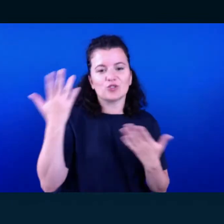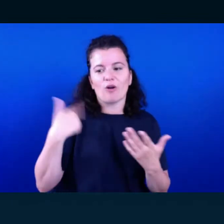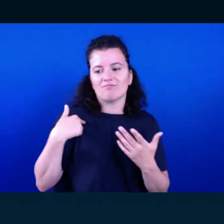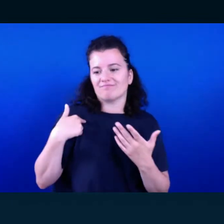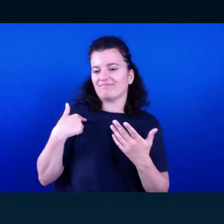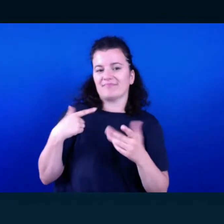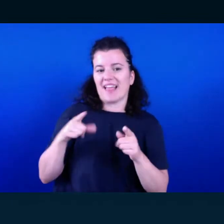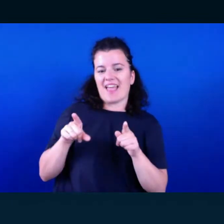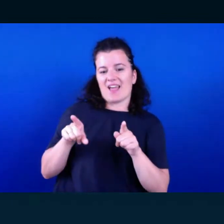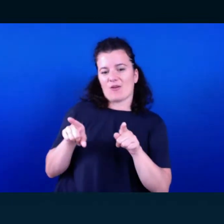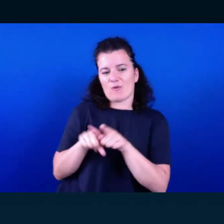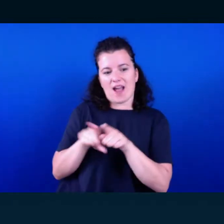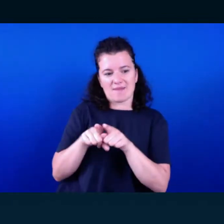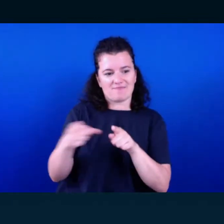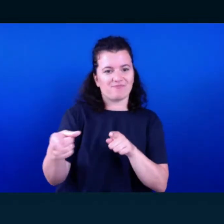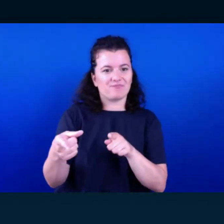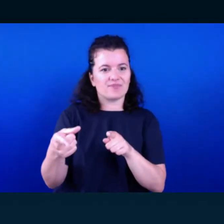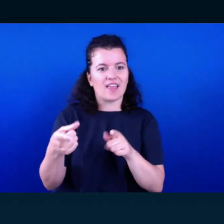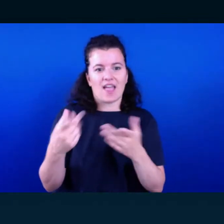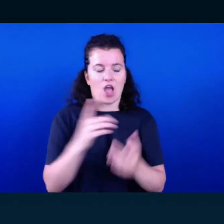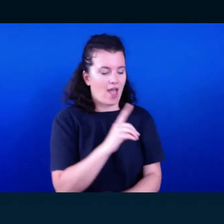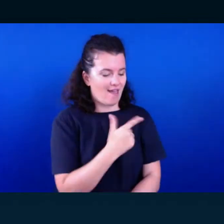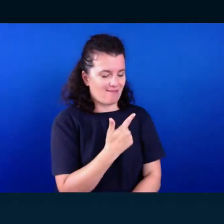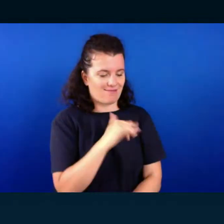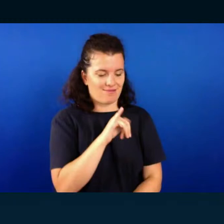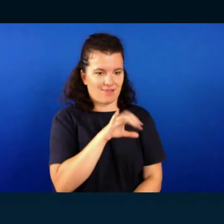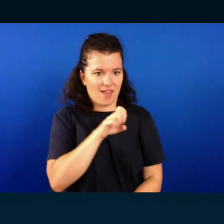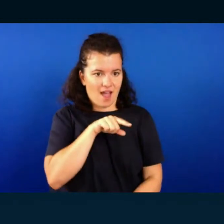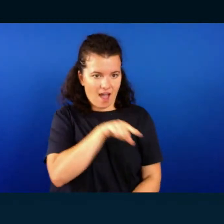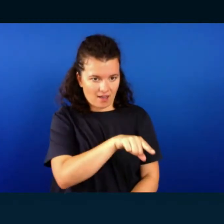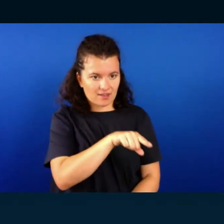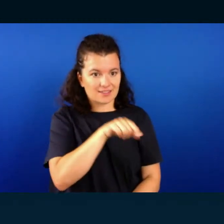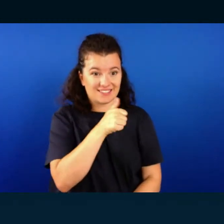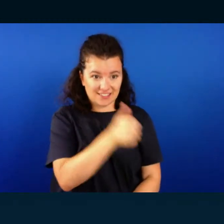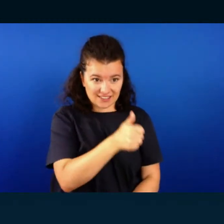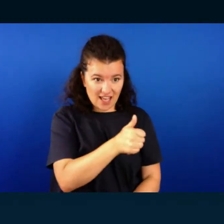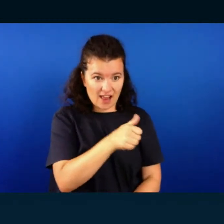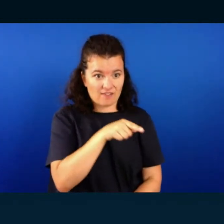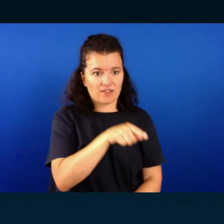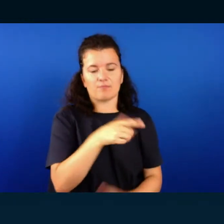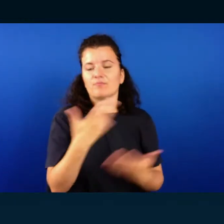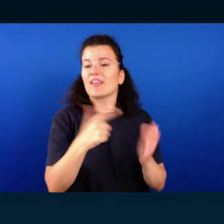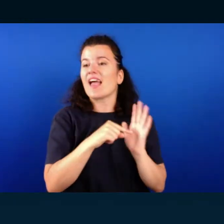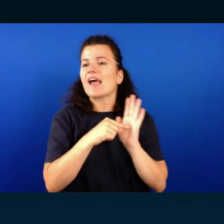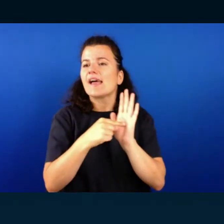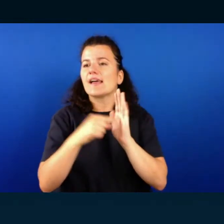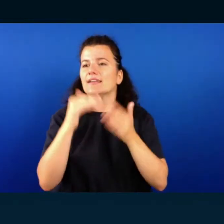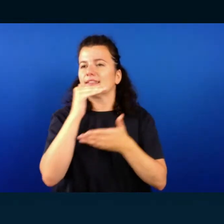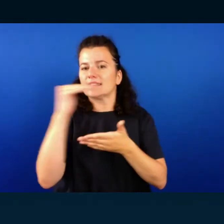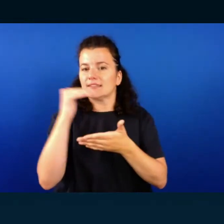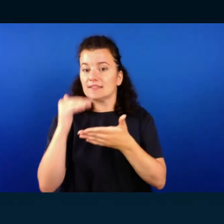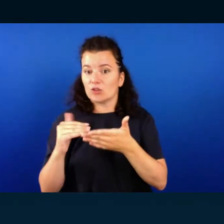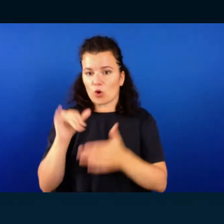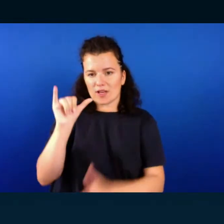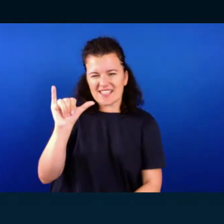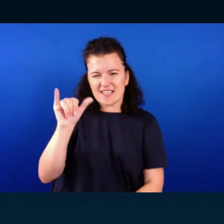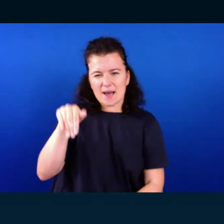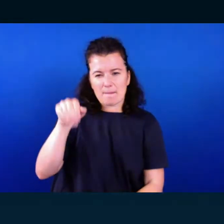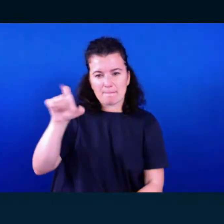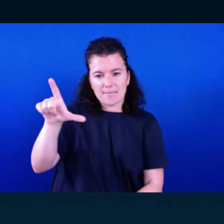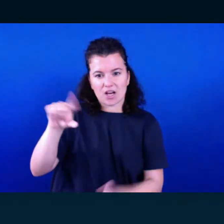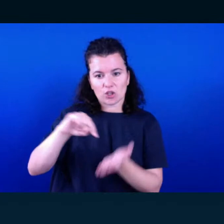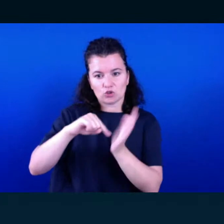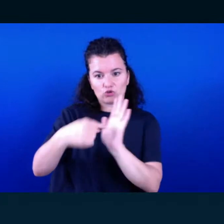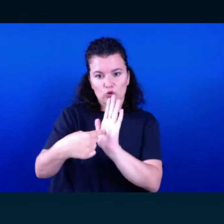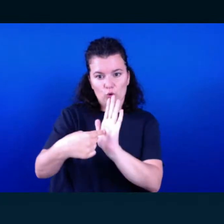all, it pulls this configuration in. So those configuration settings that I showed you in Tye.yaml, it can work